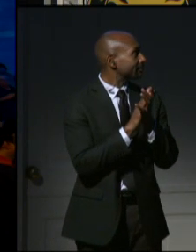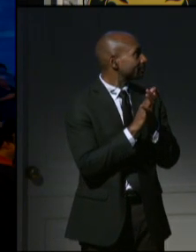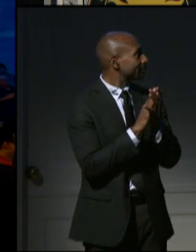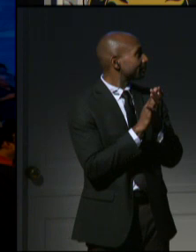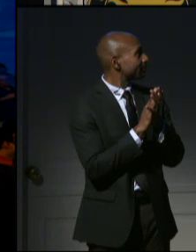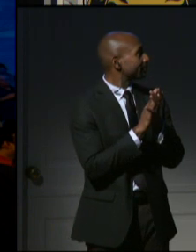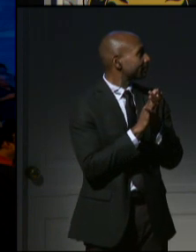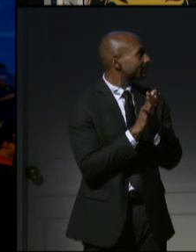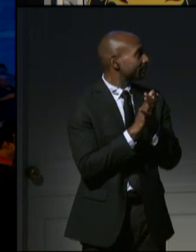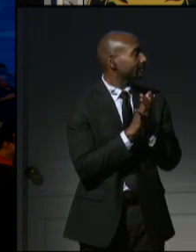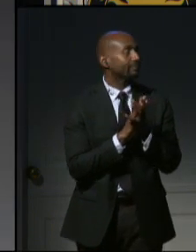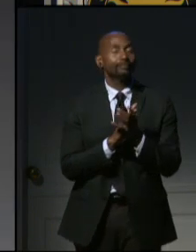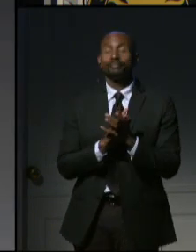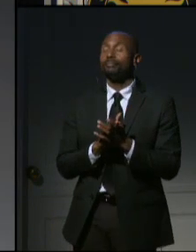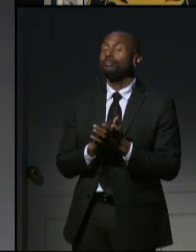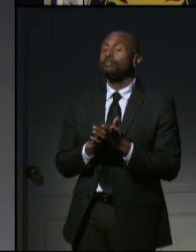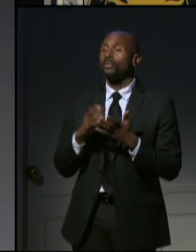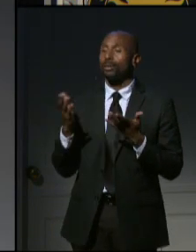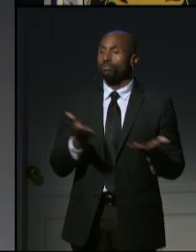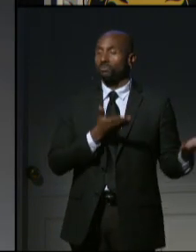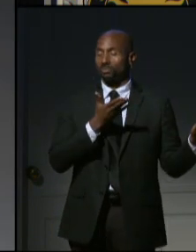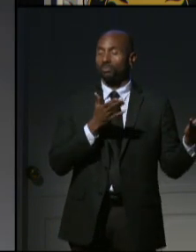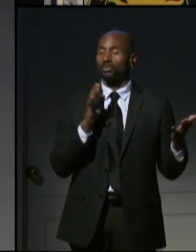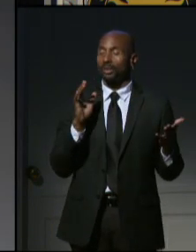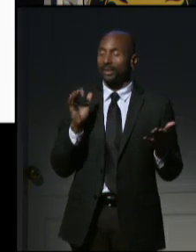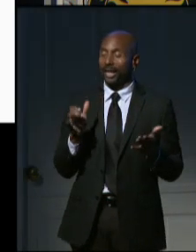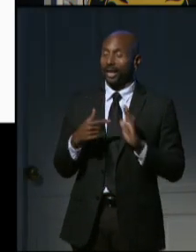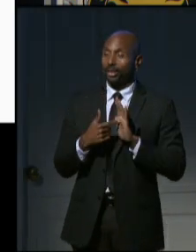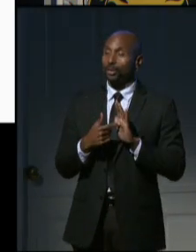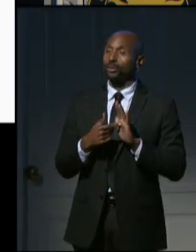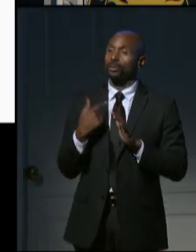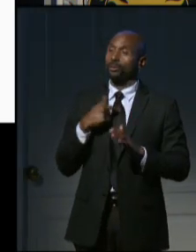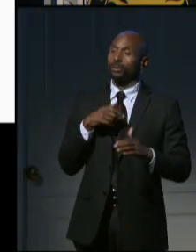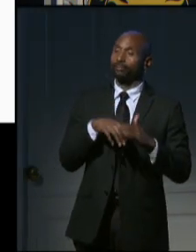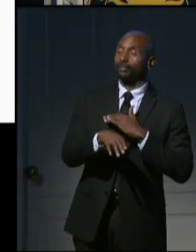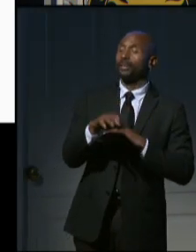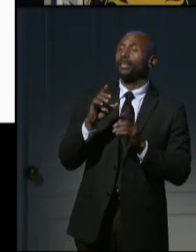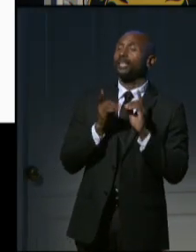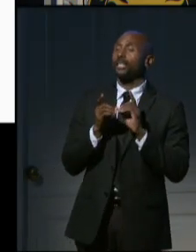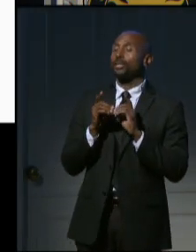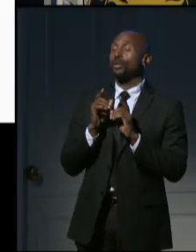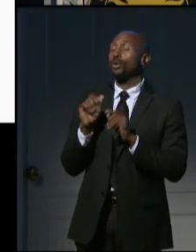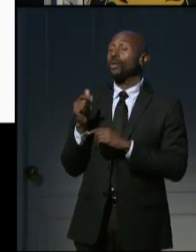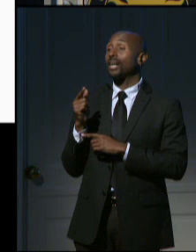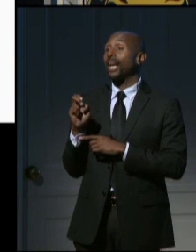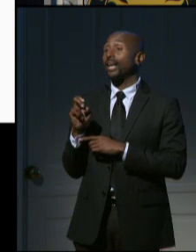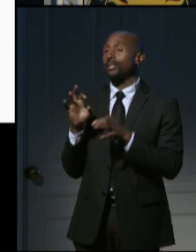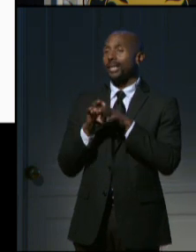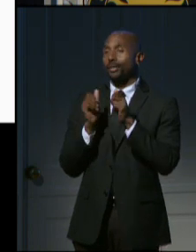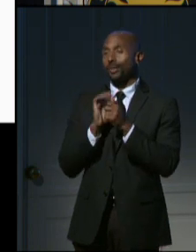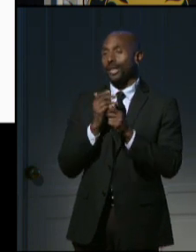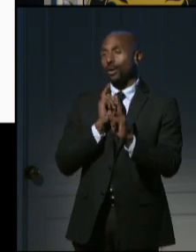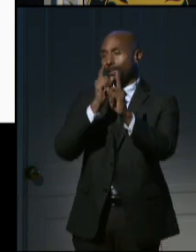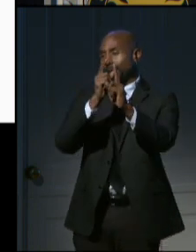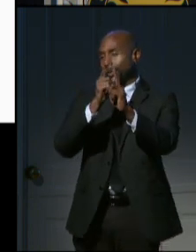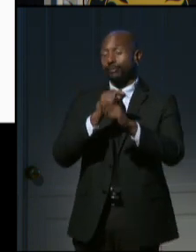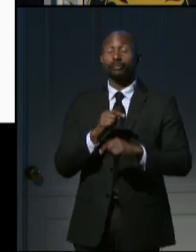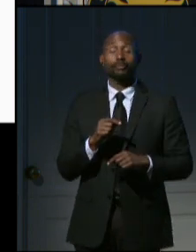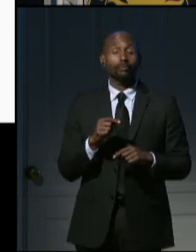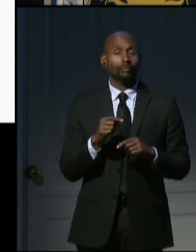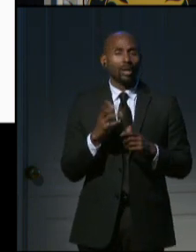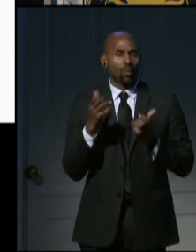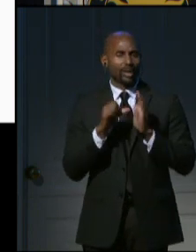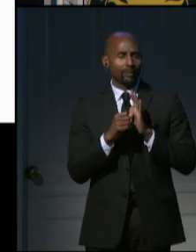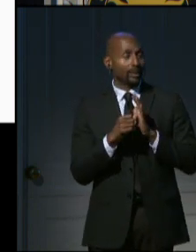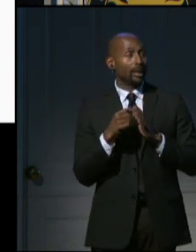And that brings us like into the digital age, again, with our mission. And I just want to sort of point out, what we do is we